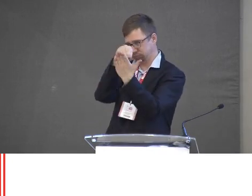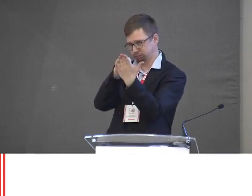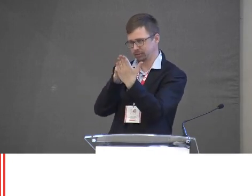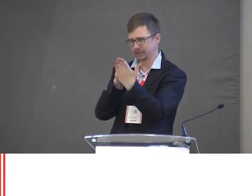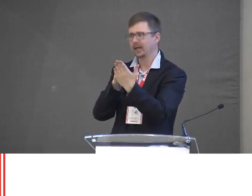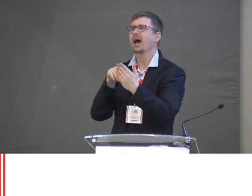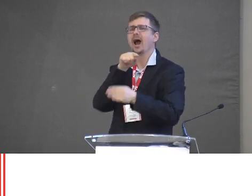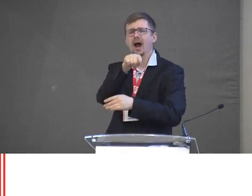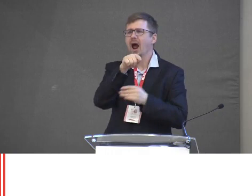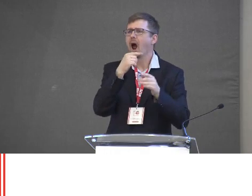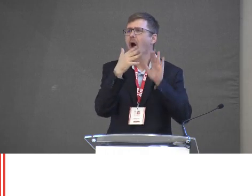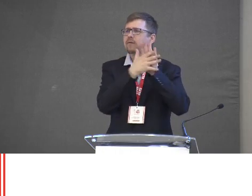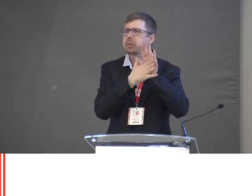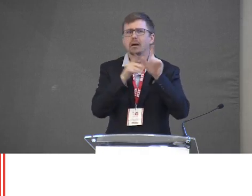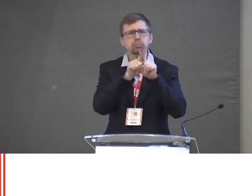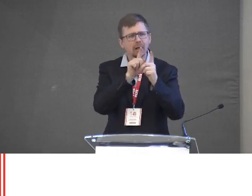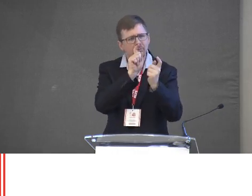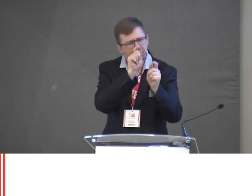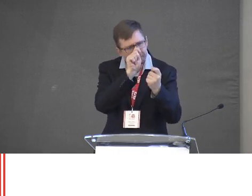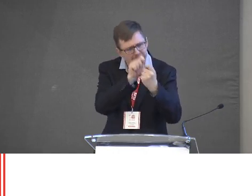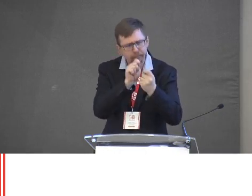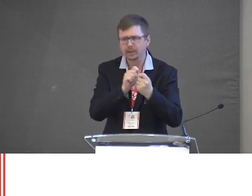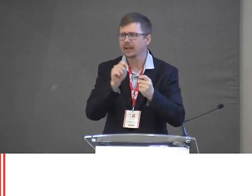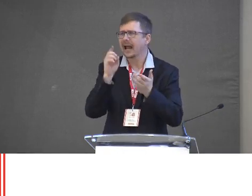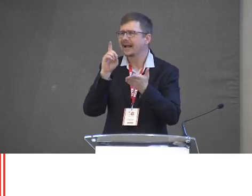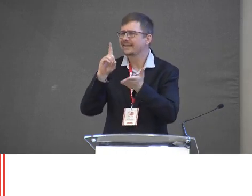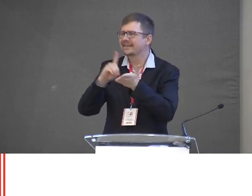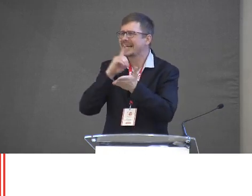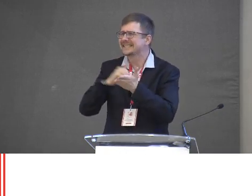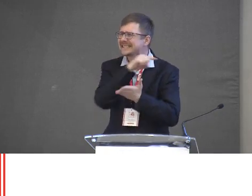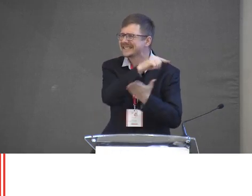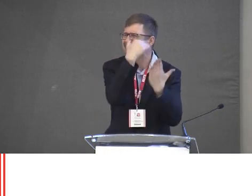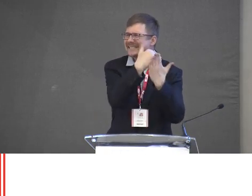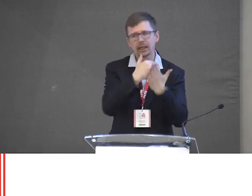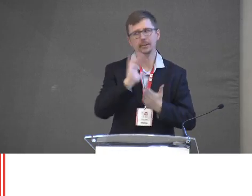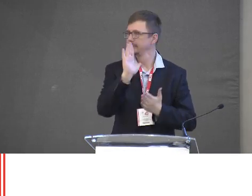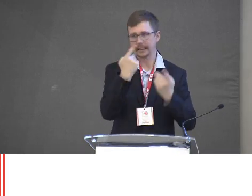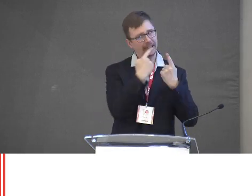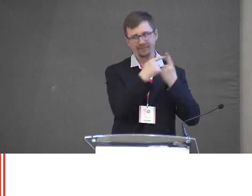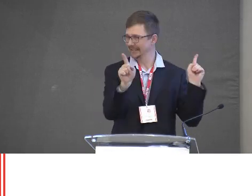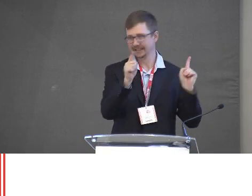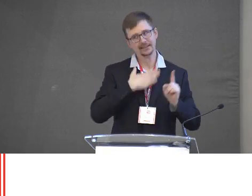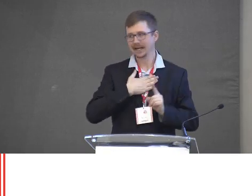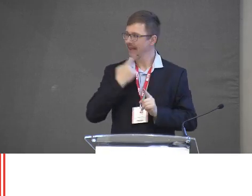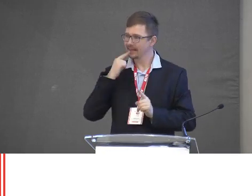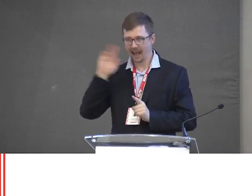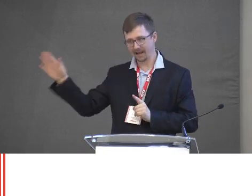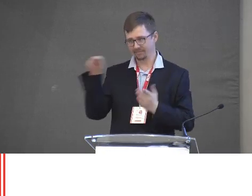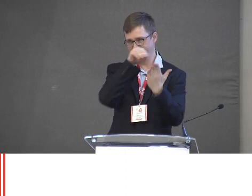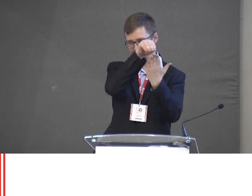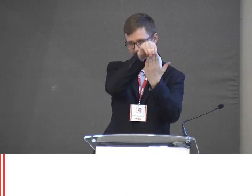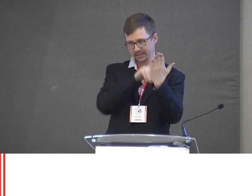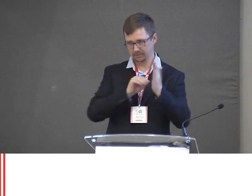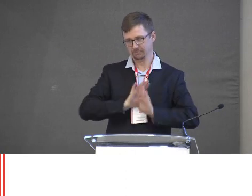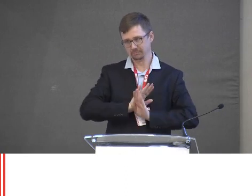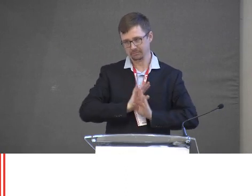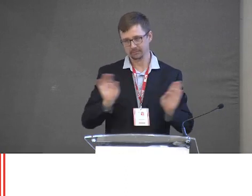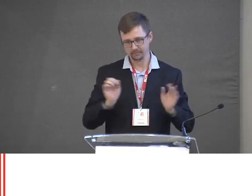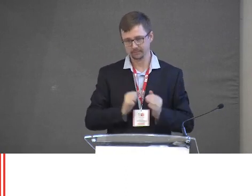organized the vocabulary according to themes that are relevant for deaf people's lives, rather than going